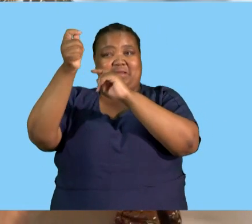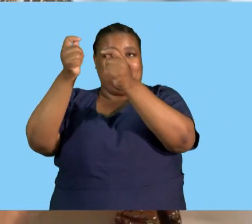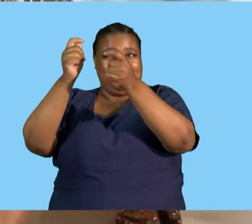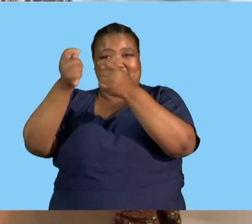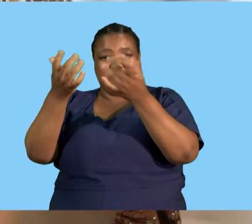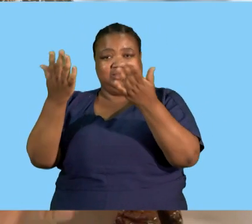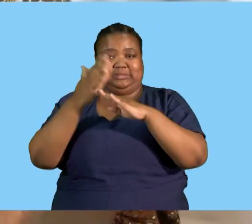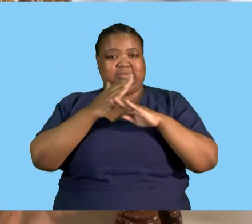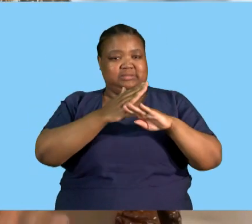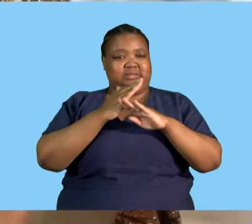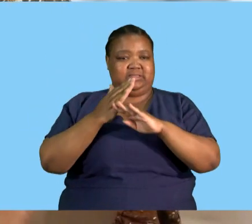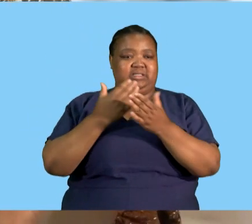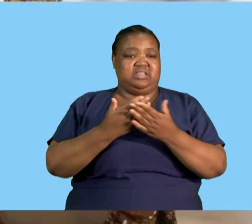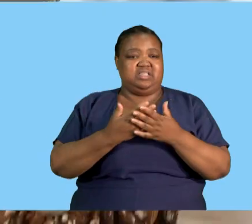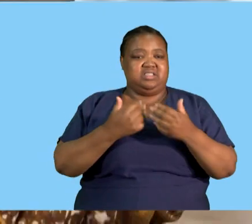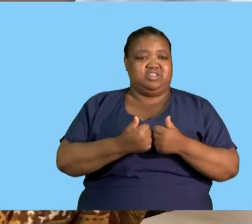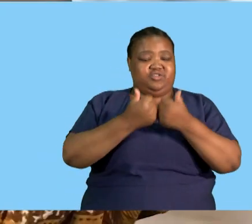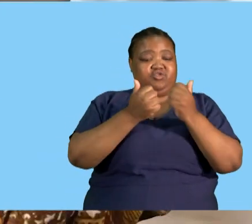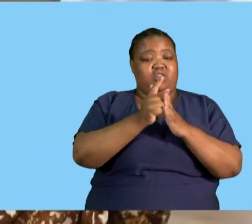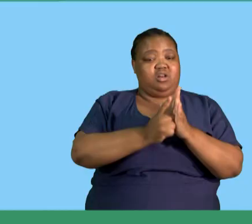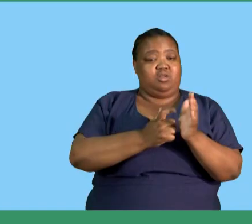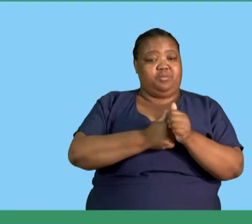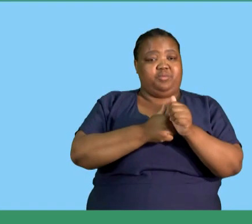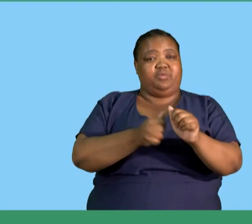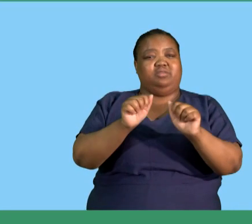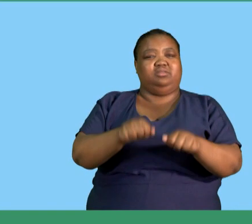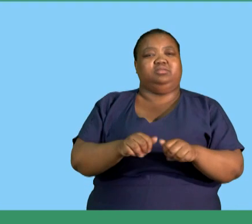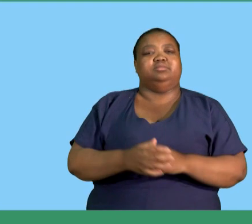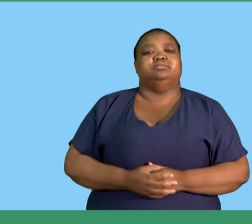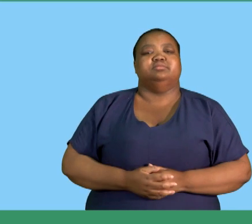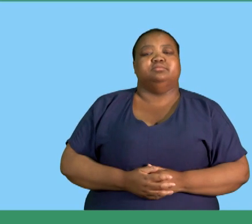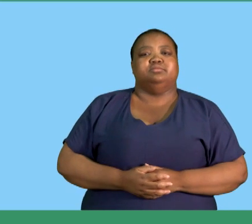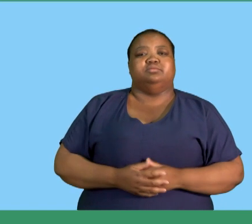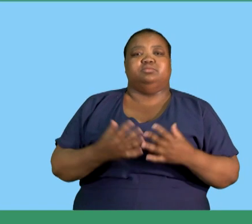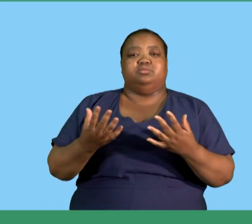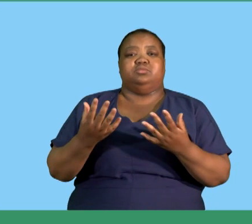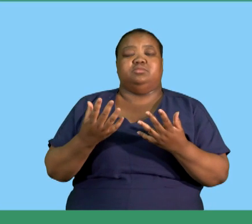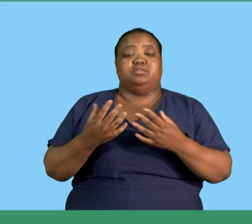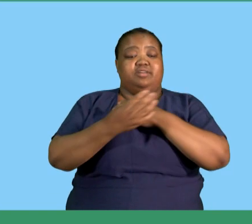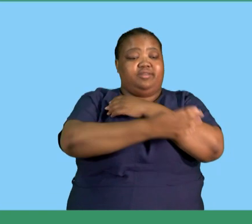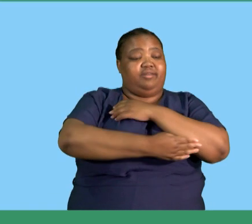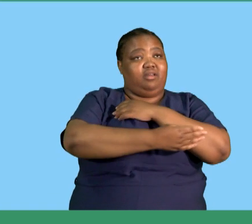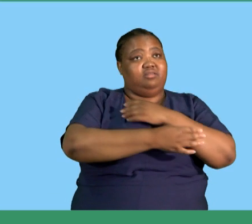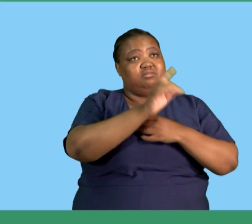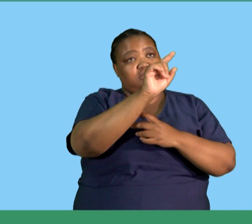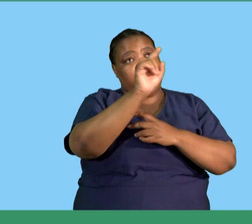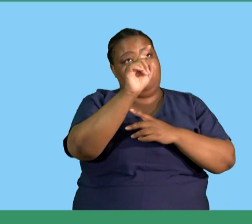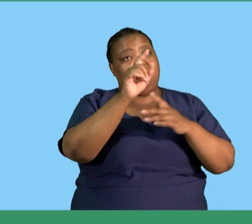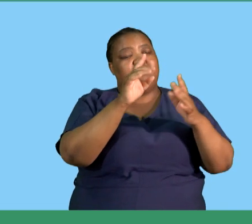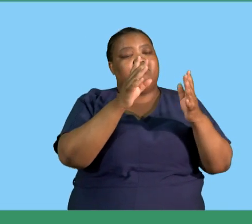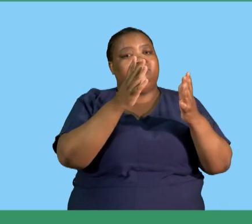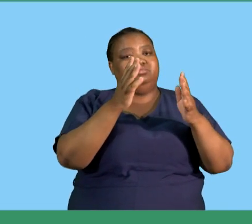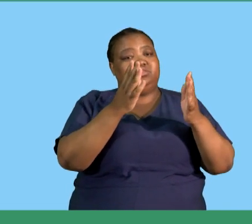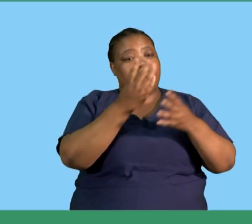trade agreement. So that becomes a challenge. So the recommendations, trade only with the countries that have